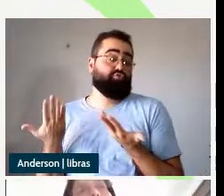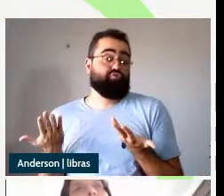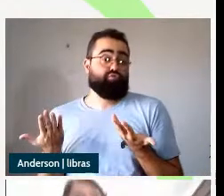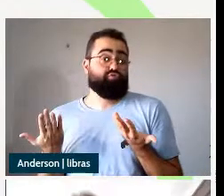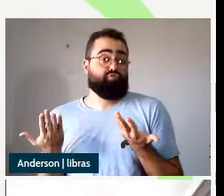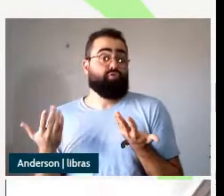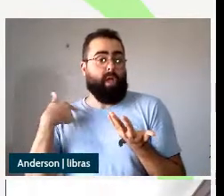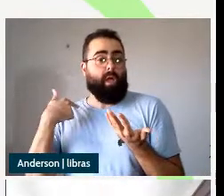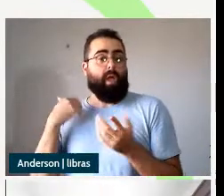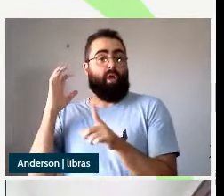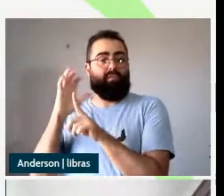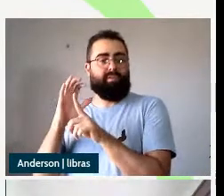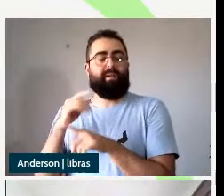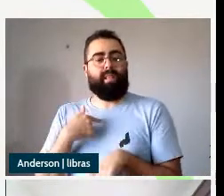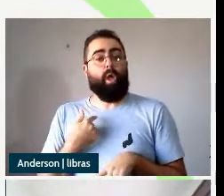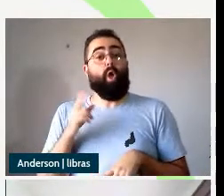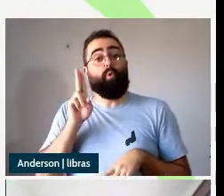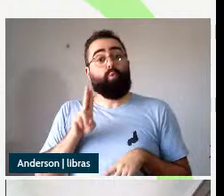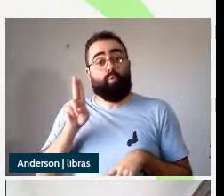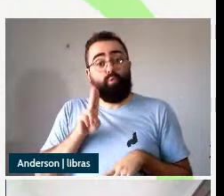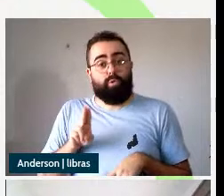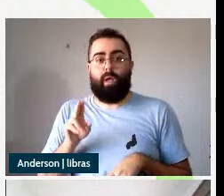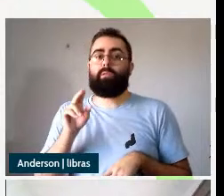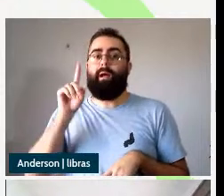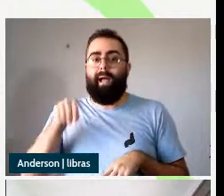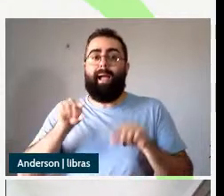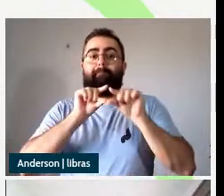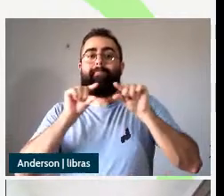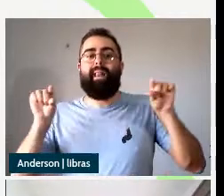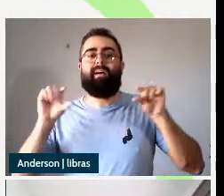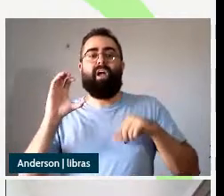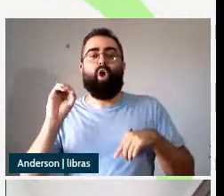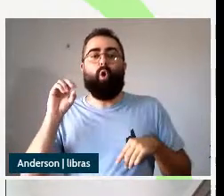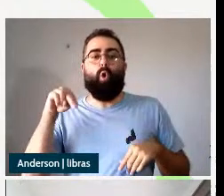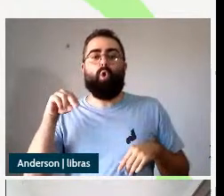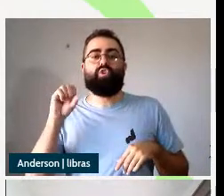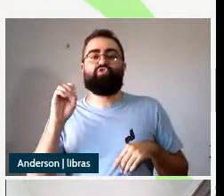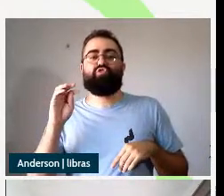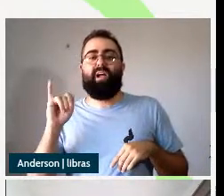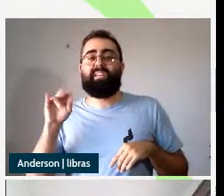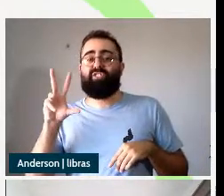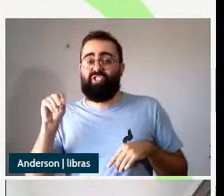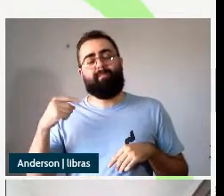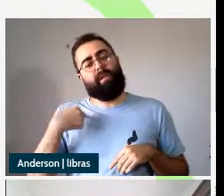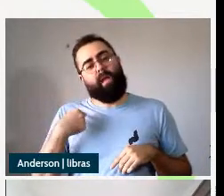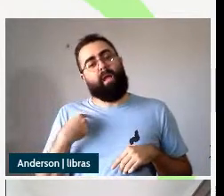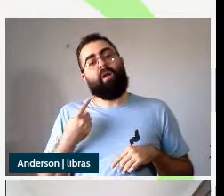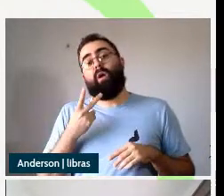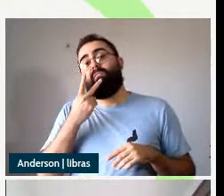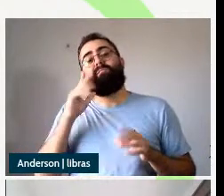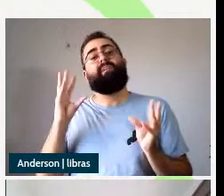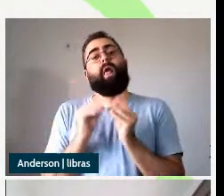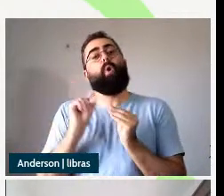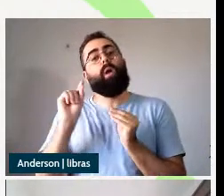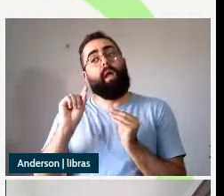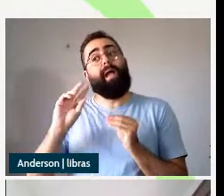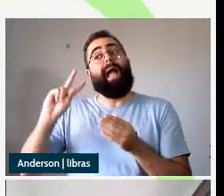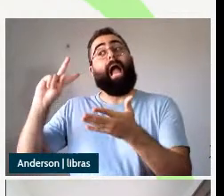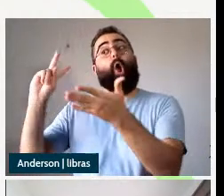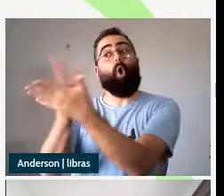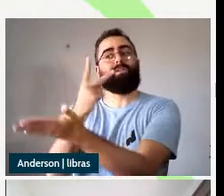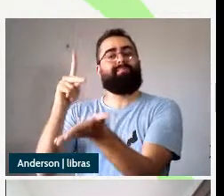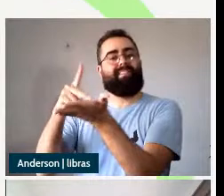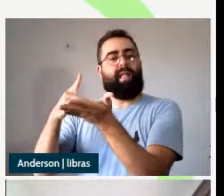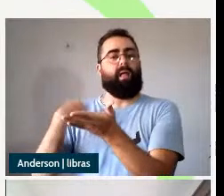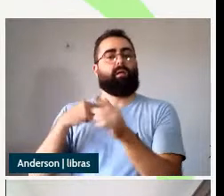I am using a constatative in Austen's words to try to say what really happened. And in this case, the